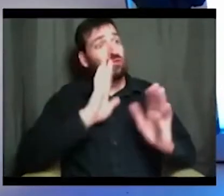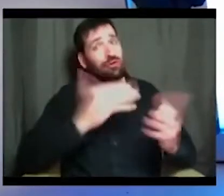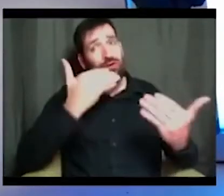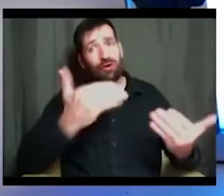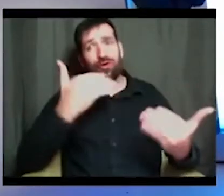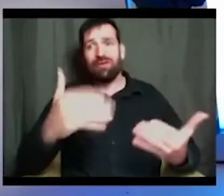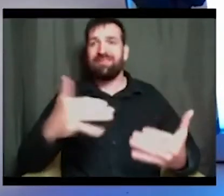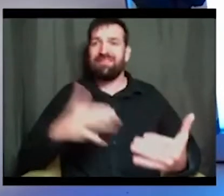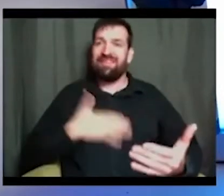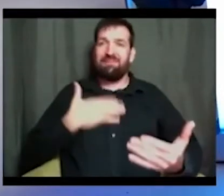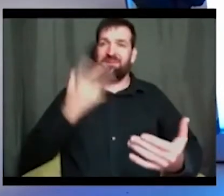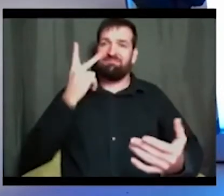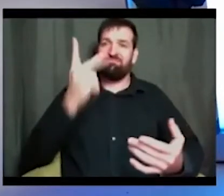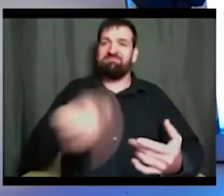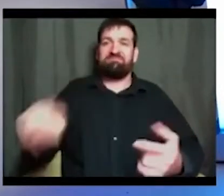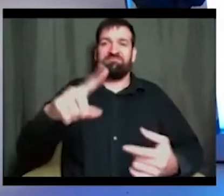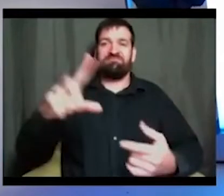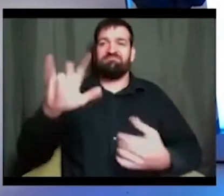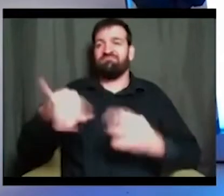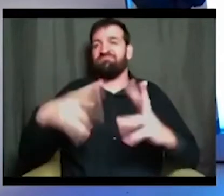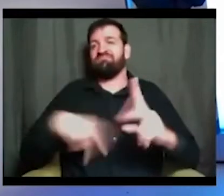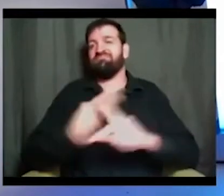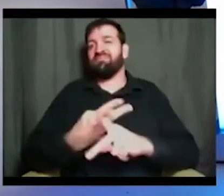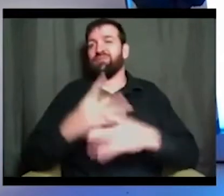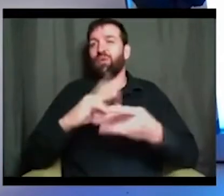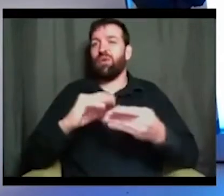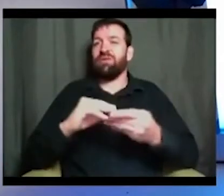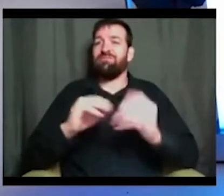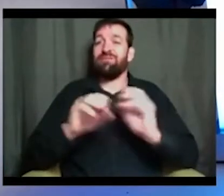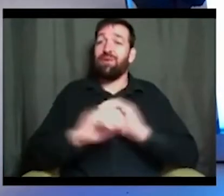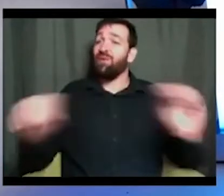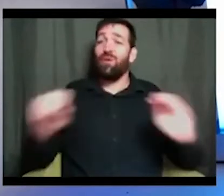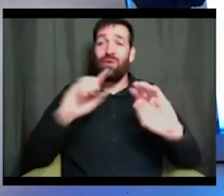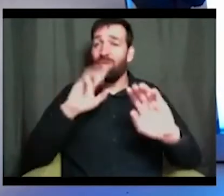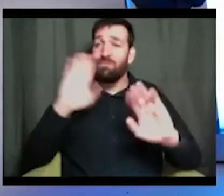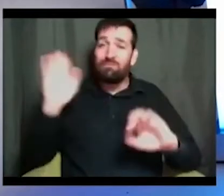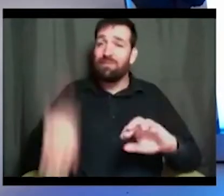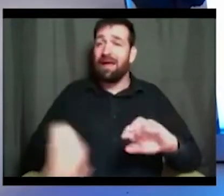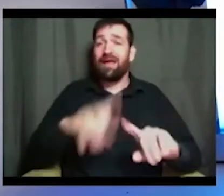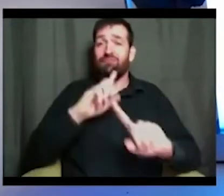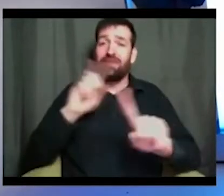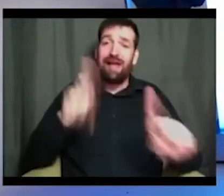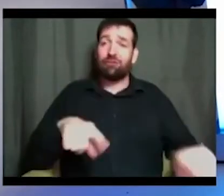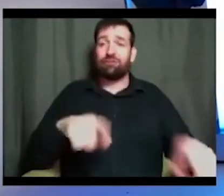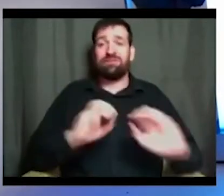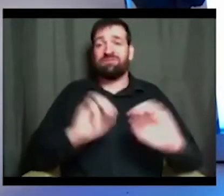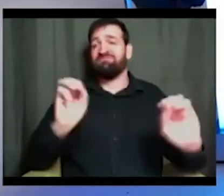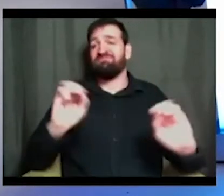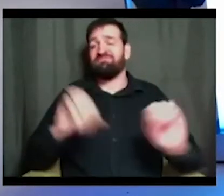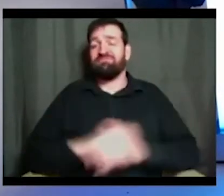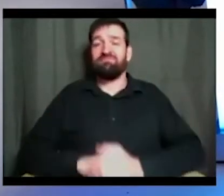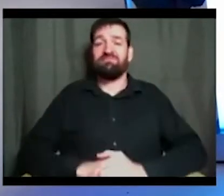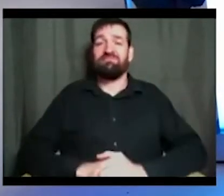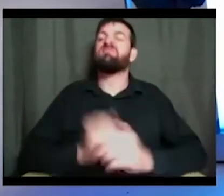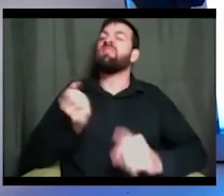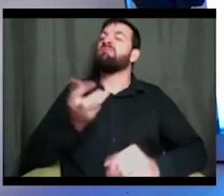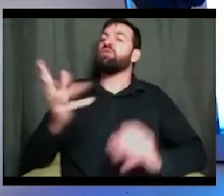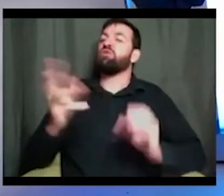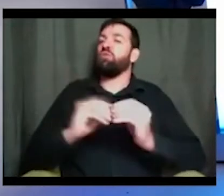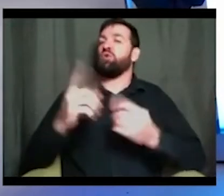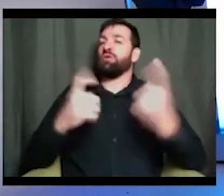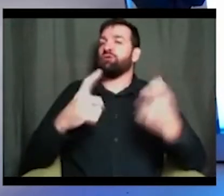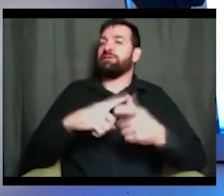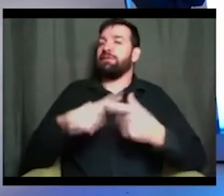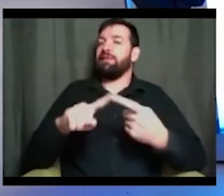those stories from parents. Yeah, to say, absolutely. again, no bad reactions, nothing like that. Couple more questions, and then we're going to wrap